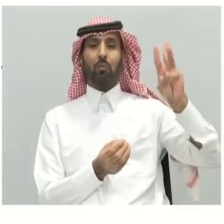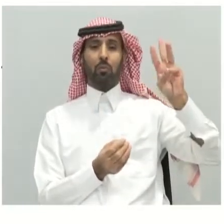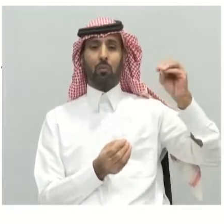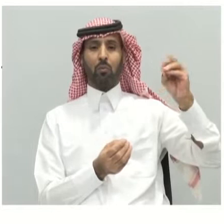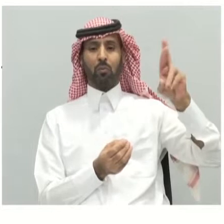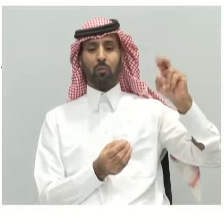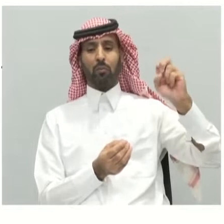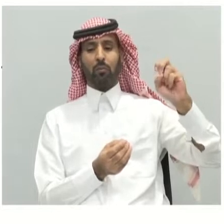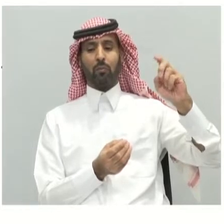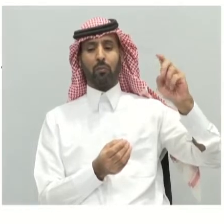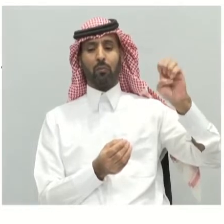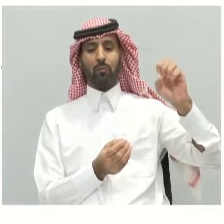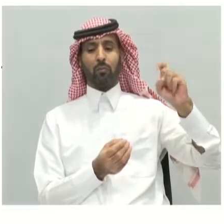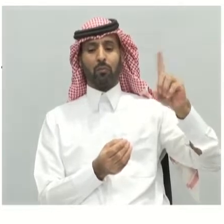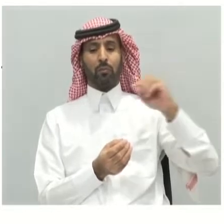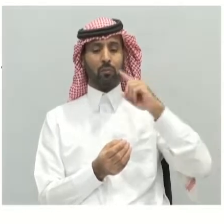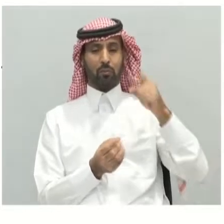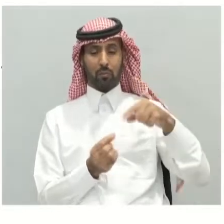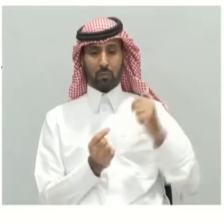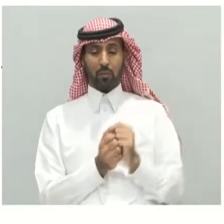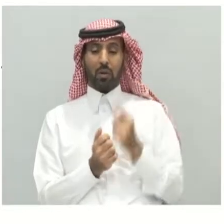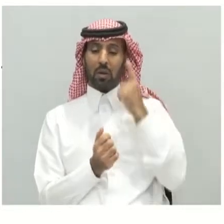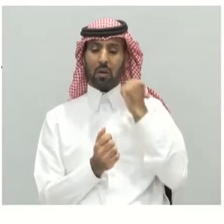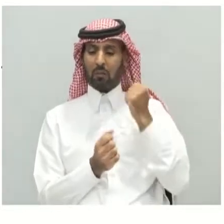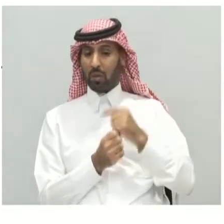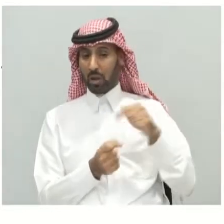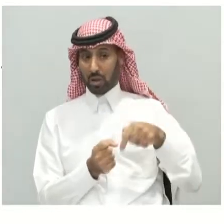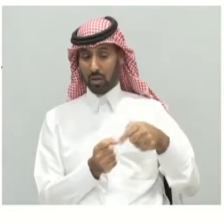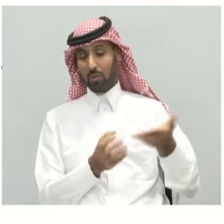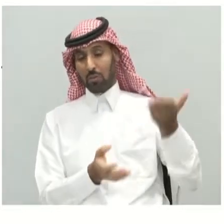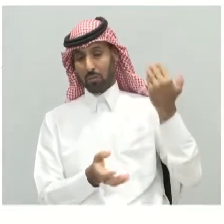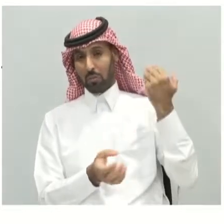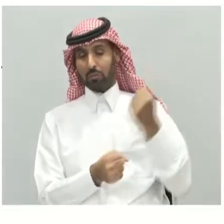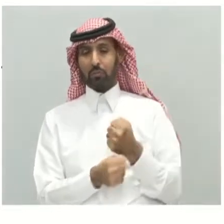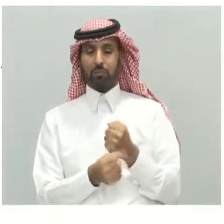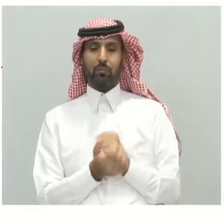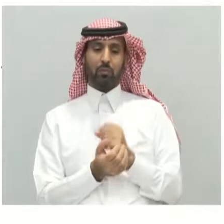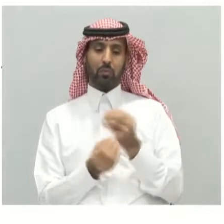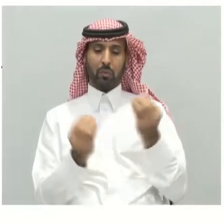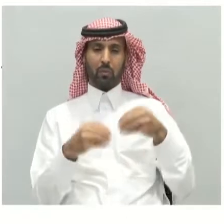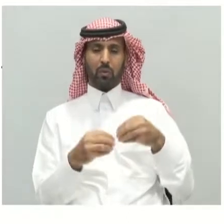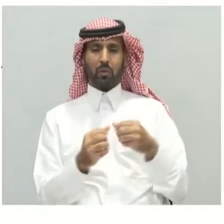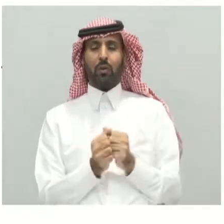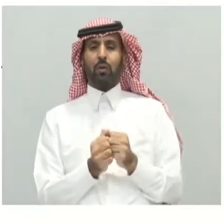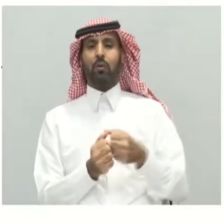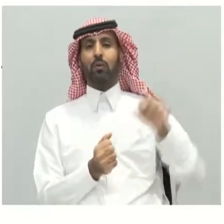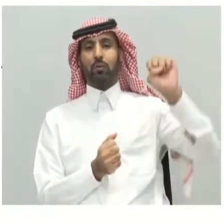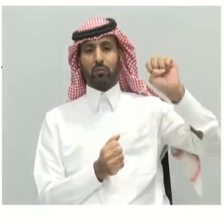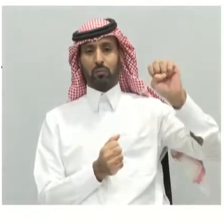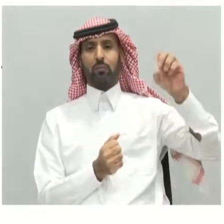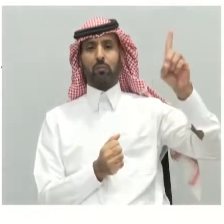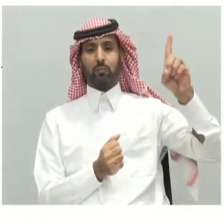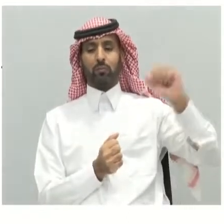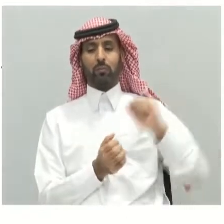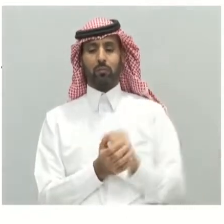live, lived. Notice here, boys and girls, notice. Here we have two